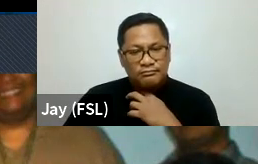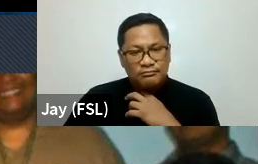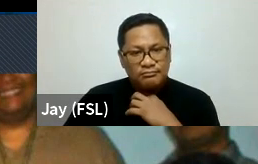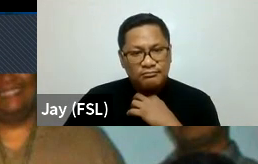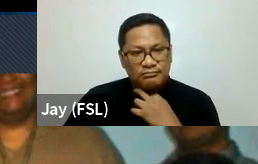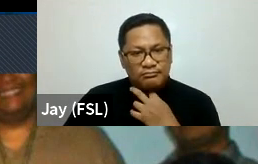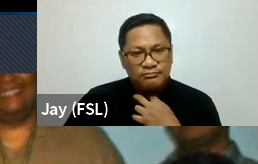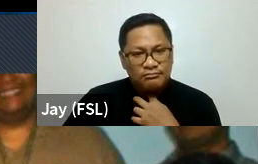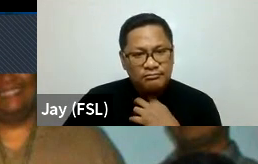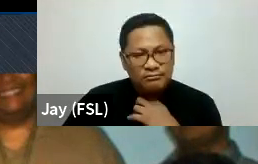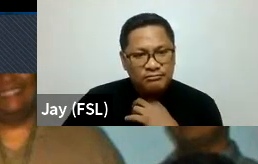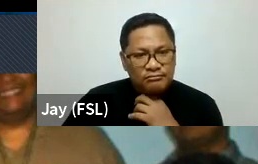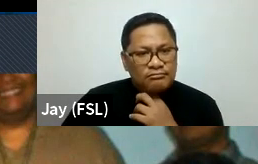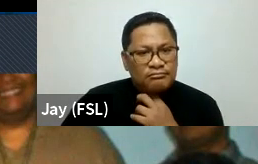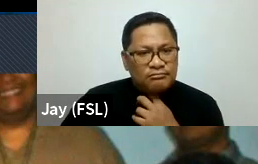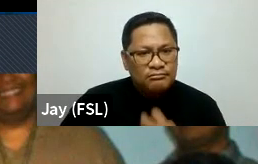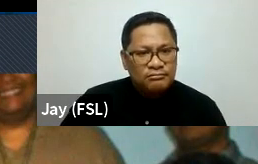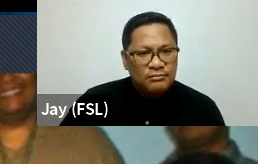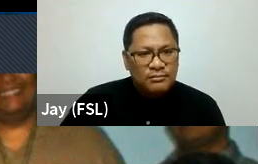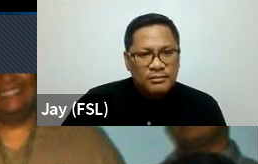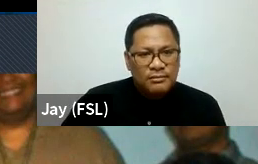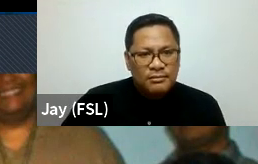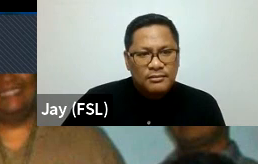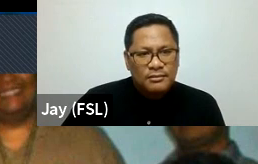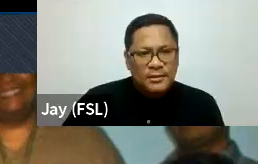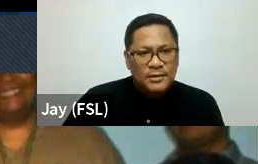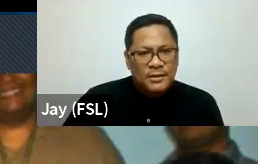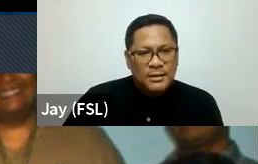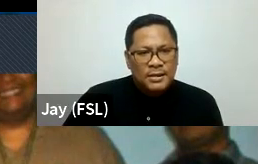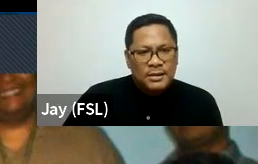ayun na mag-move. Teka.